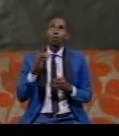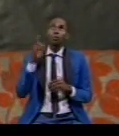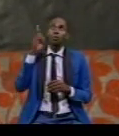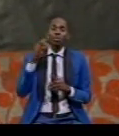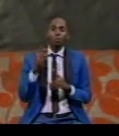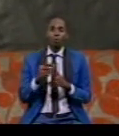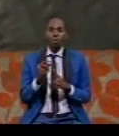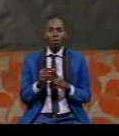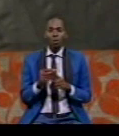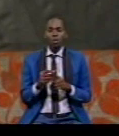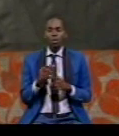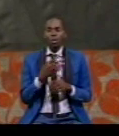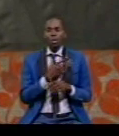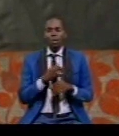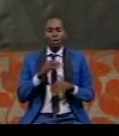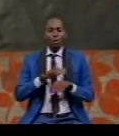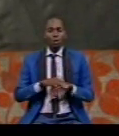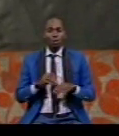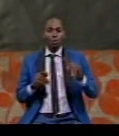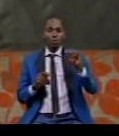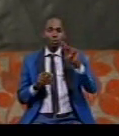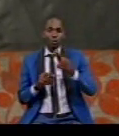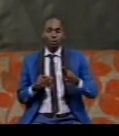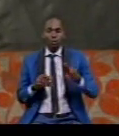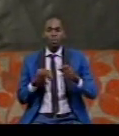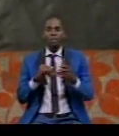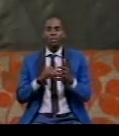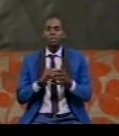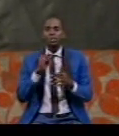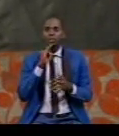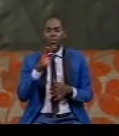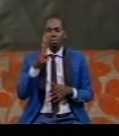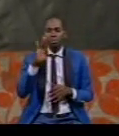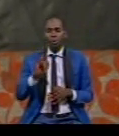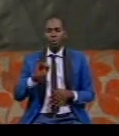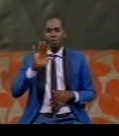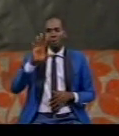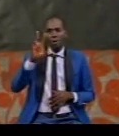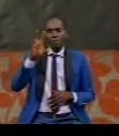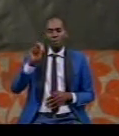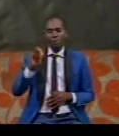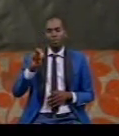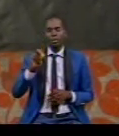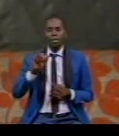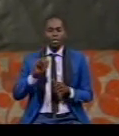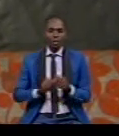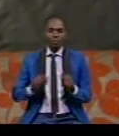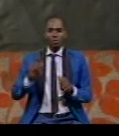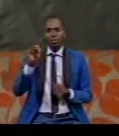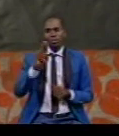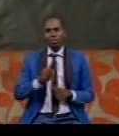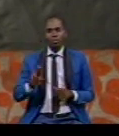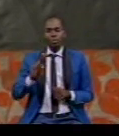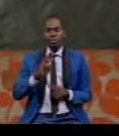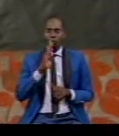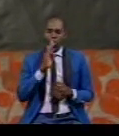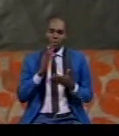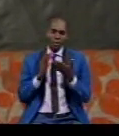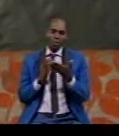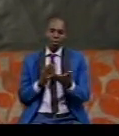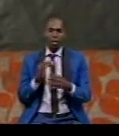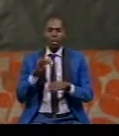And I'm reading from verse 9. 1 John chapter 1, verse 9. If